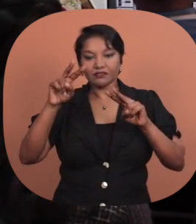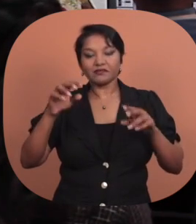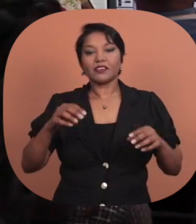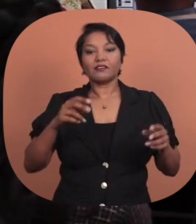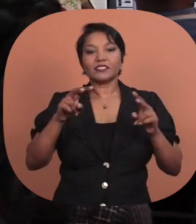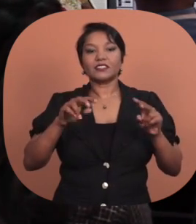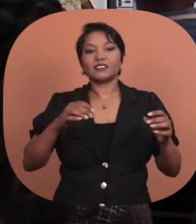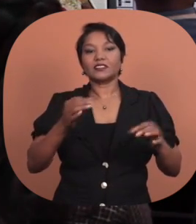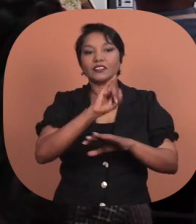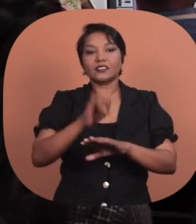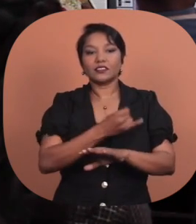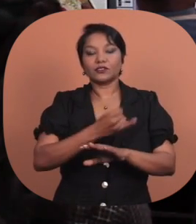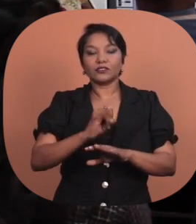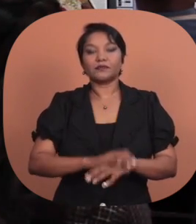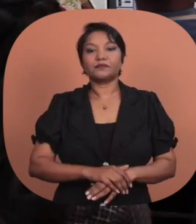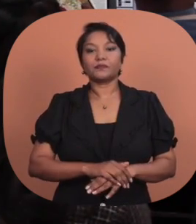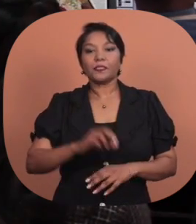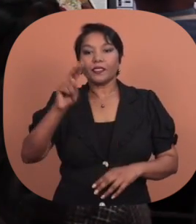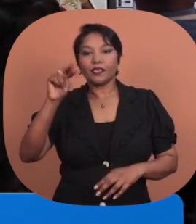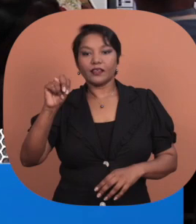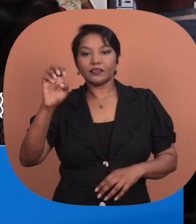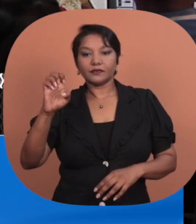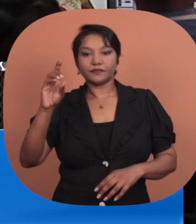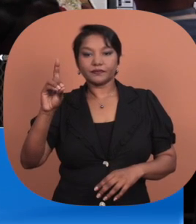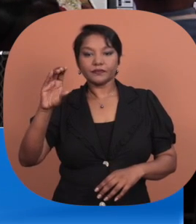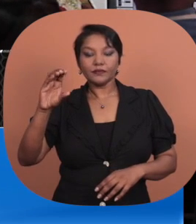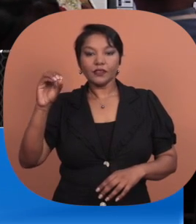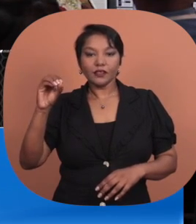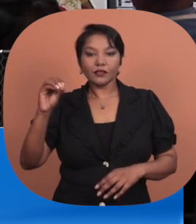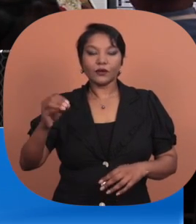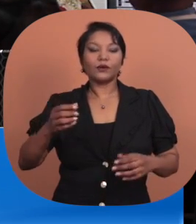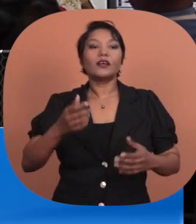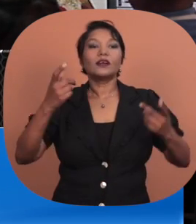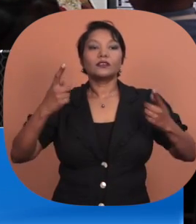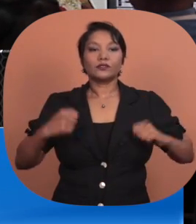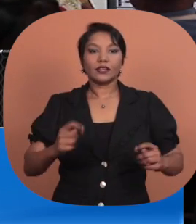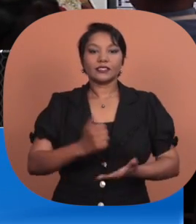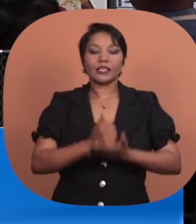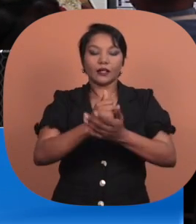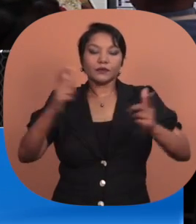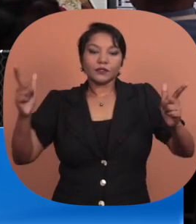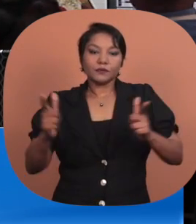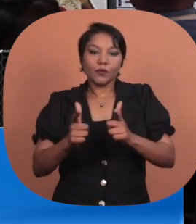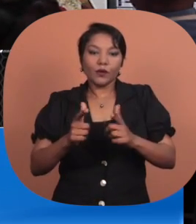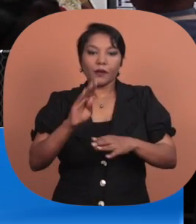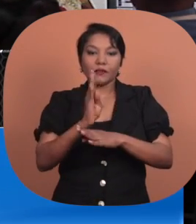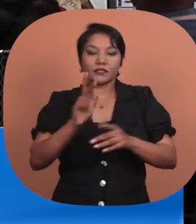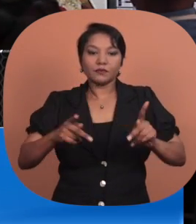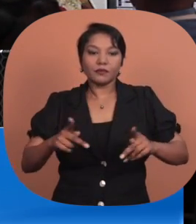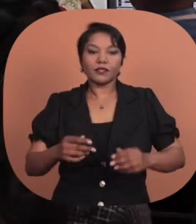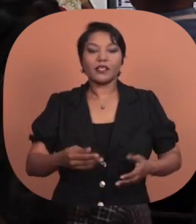Labor and Small Enterprise Development. It assists micro and small enterprises by providing assistance in the areas